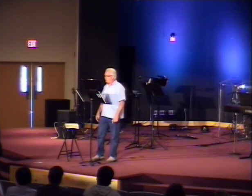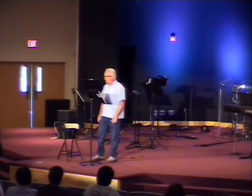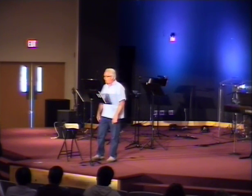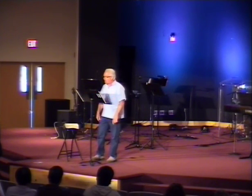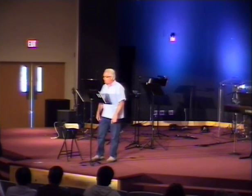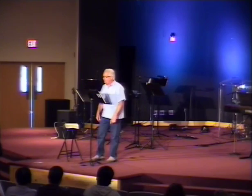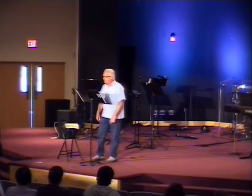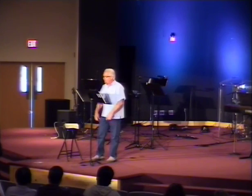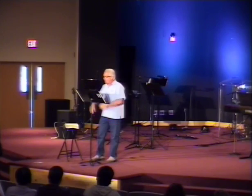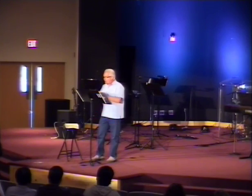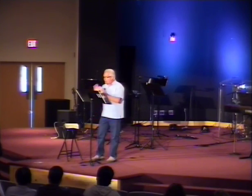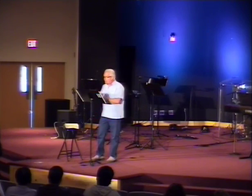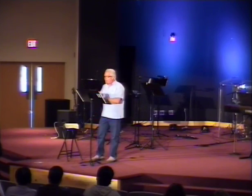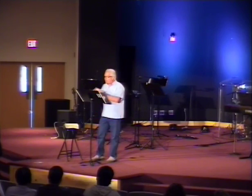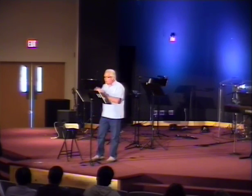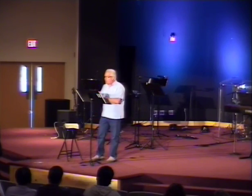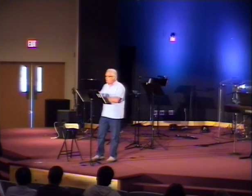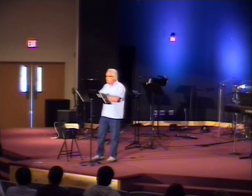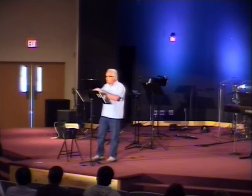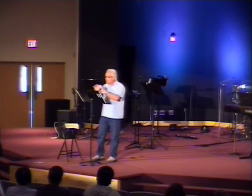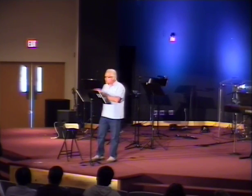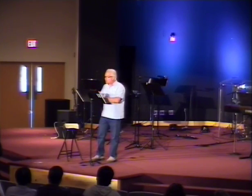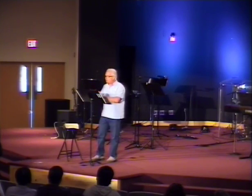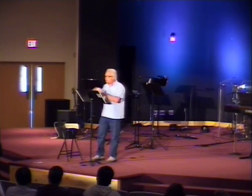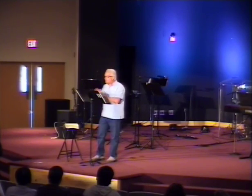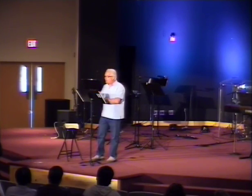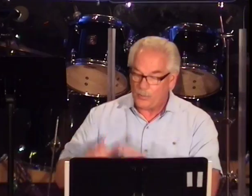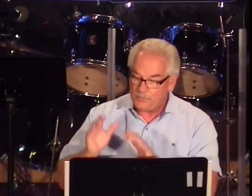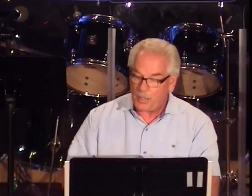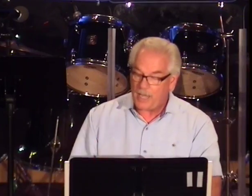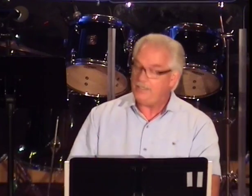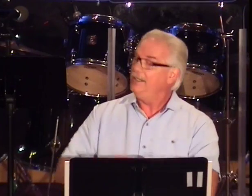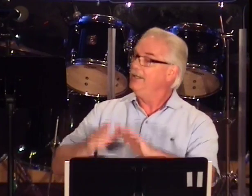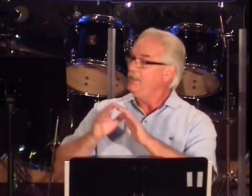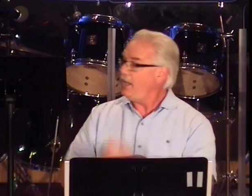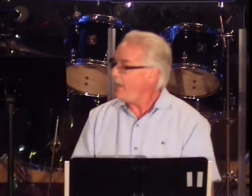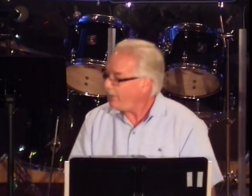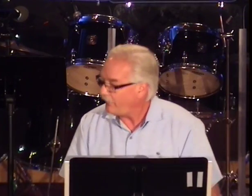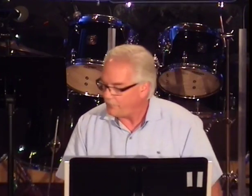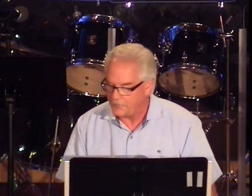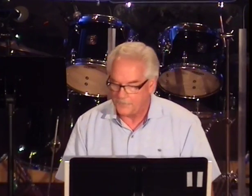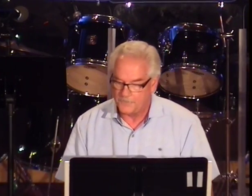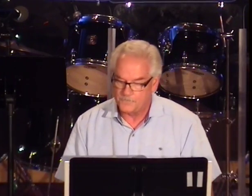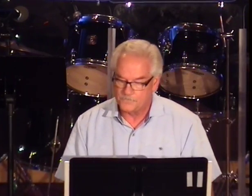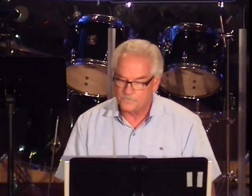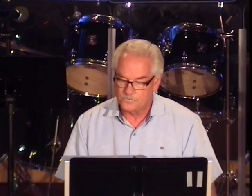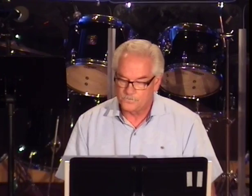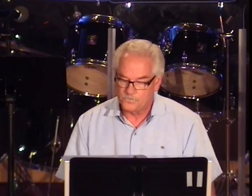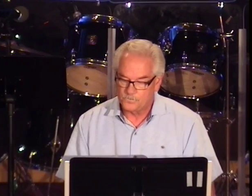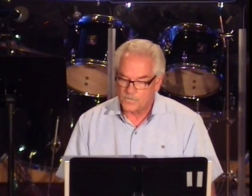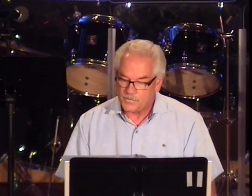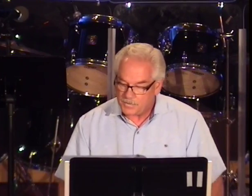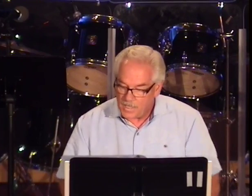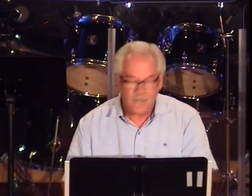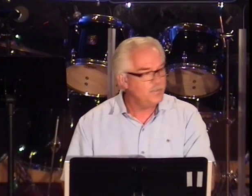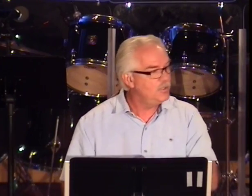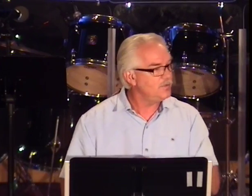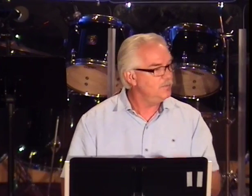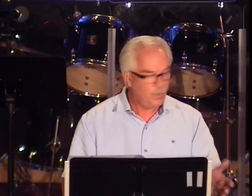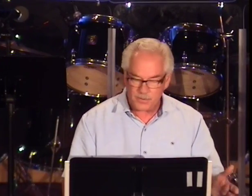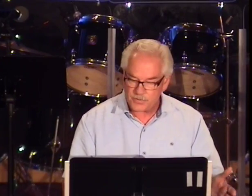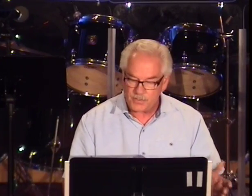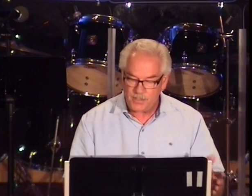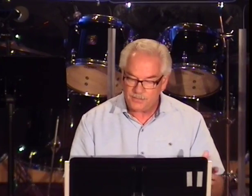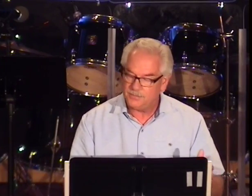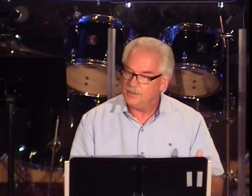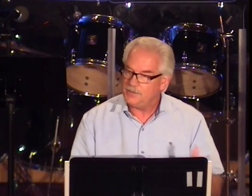kill the body. Rather, fear Him who can destroy soul and body in hell. See, God is just